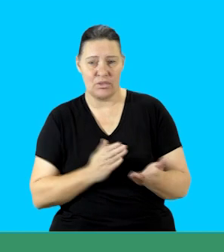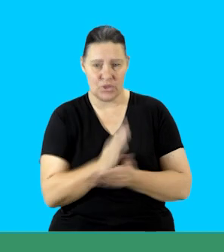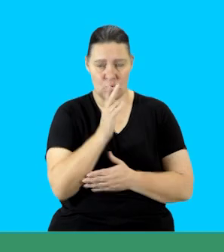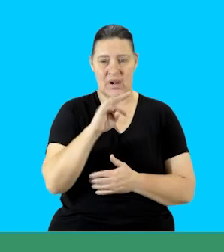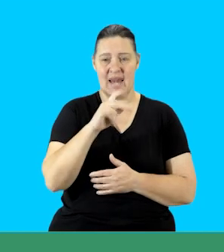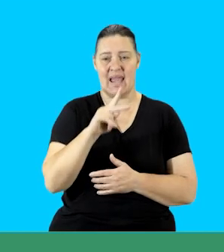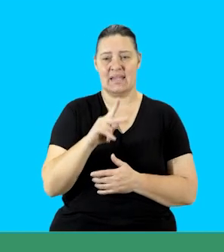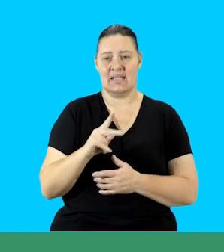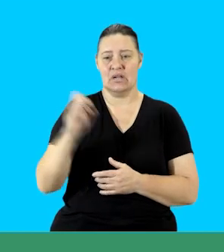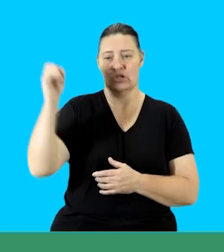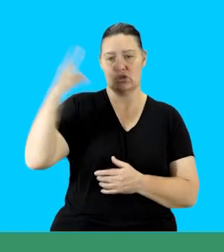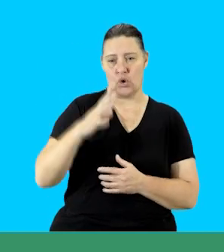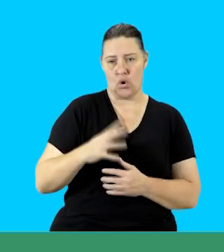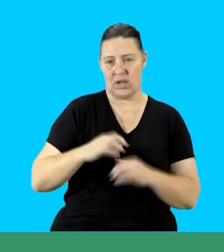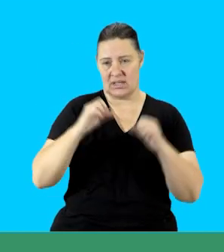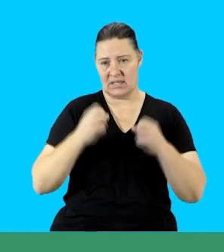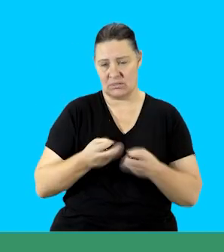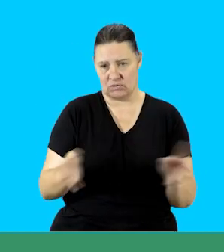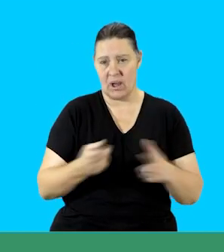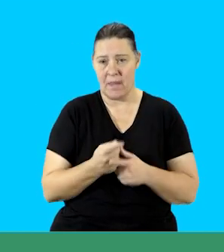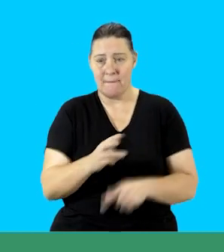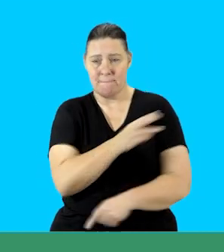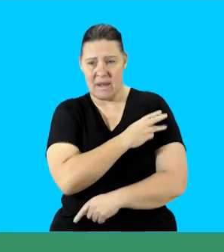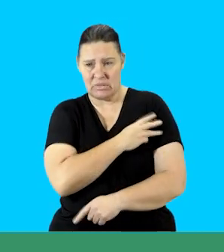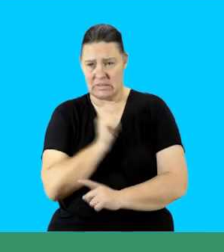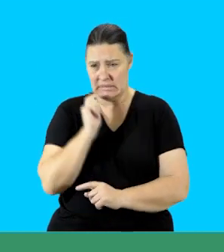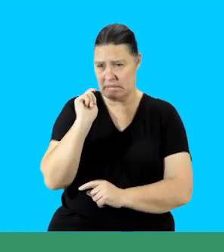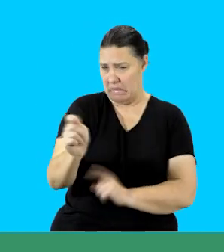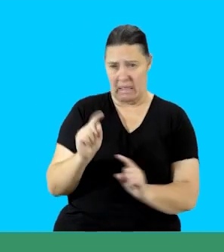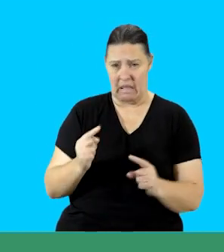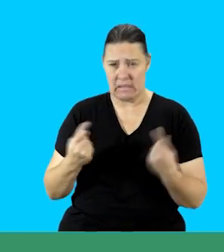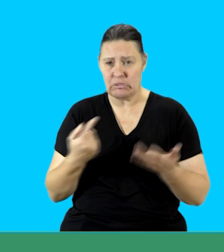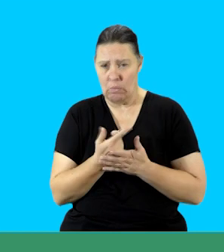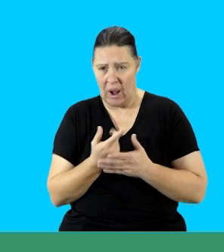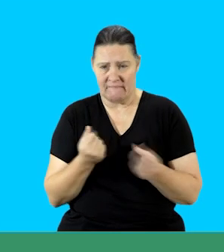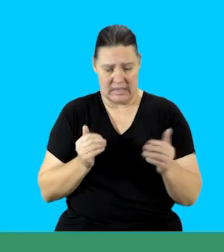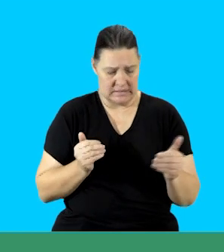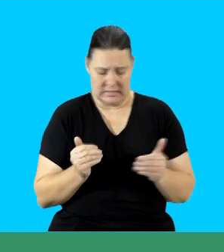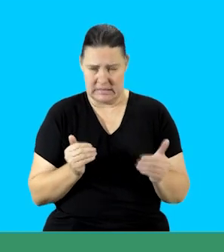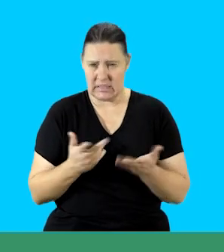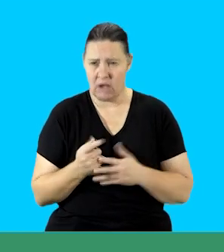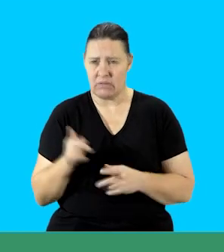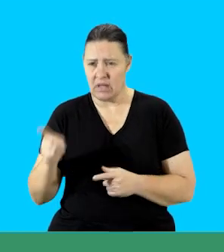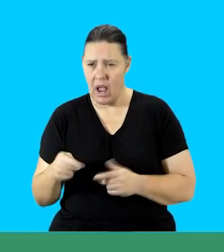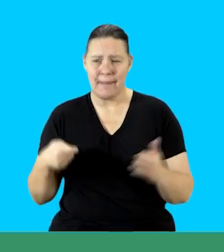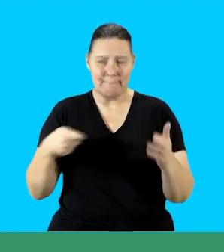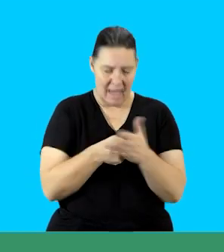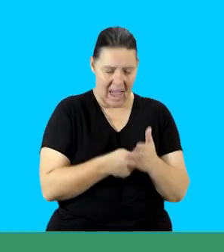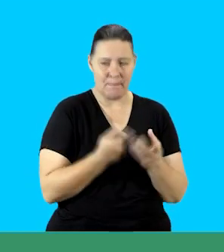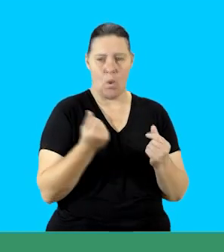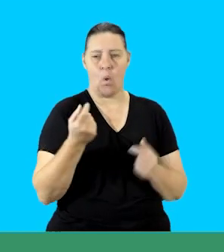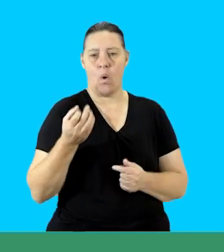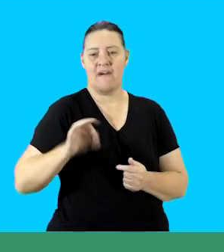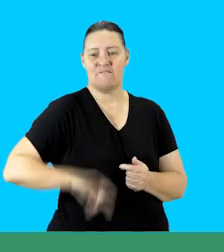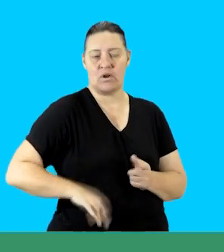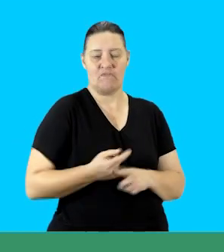because of financial constraints. Customers have decided to buy affordable solar products from another cheap